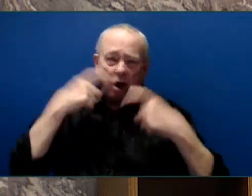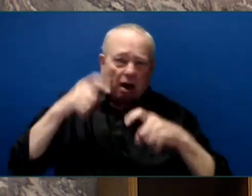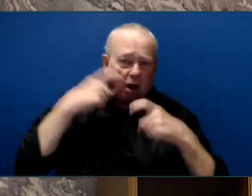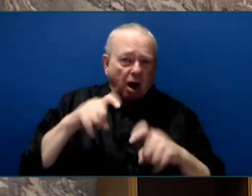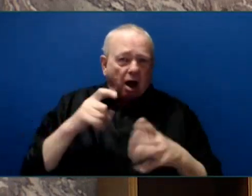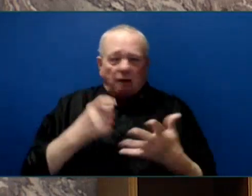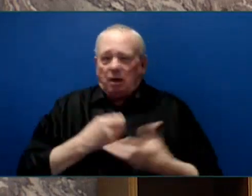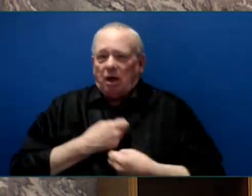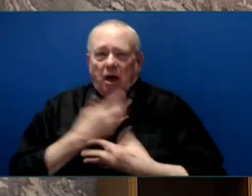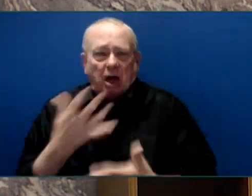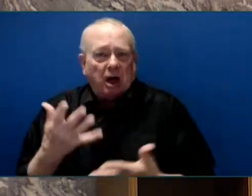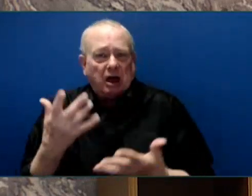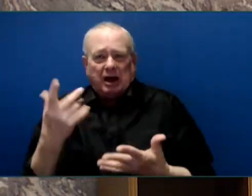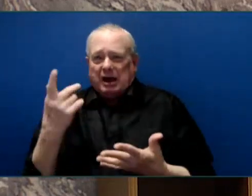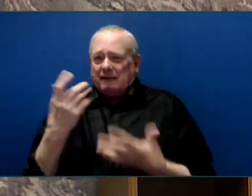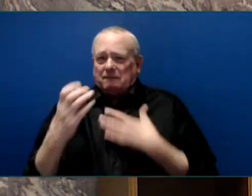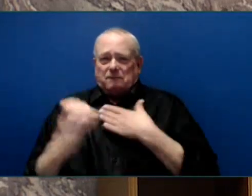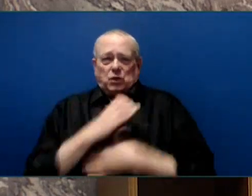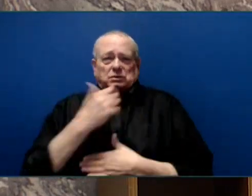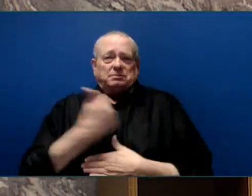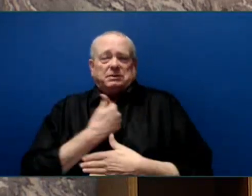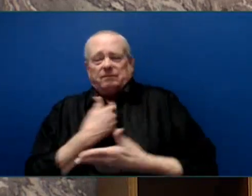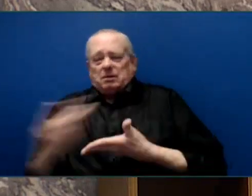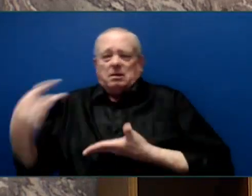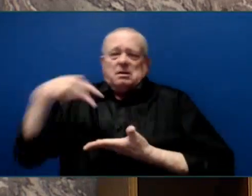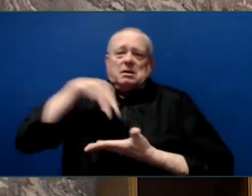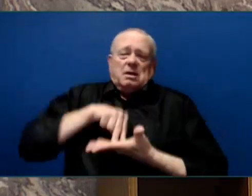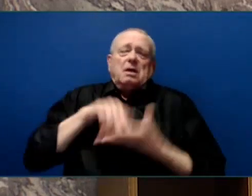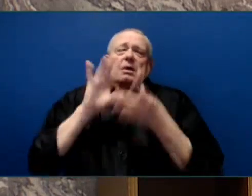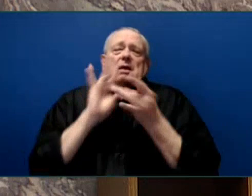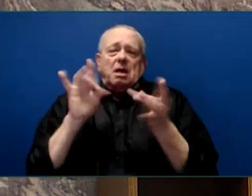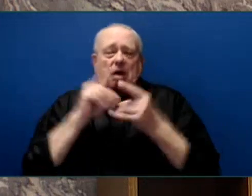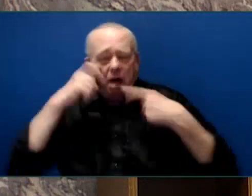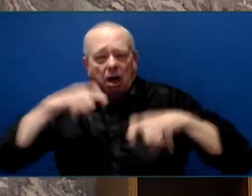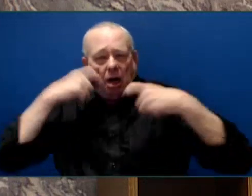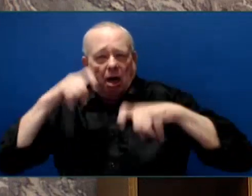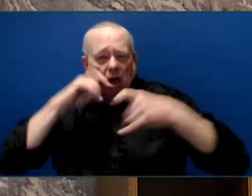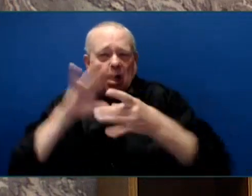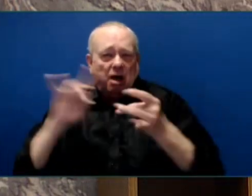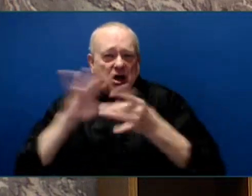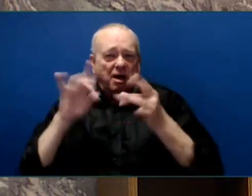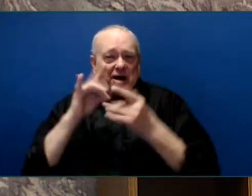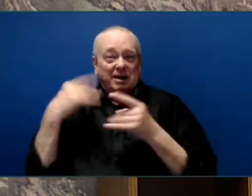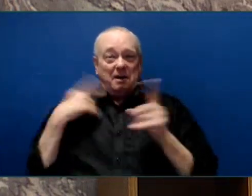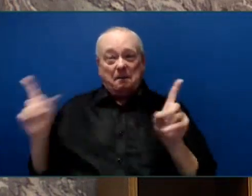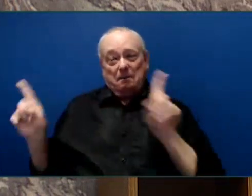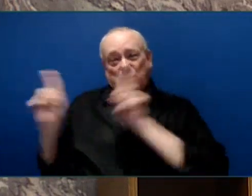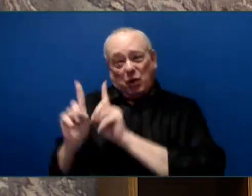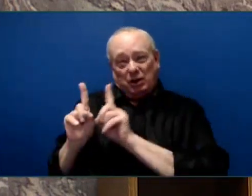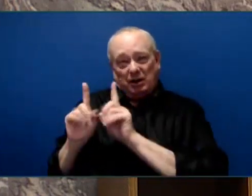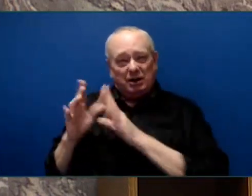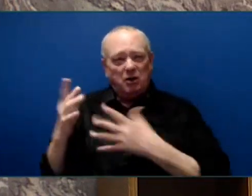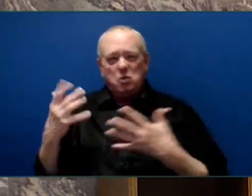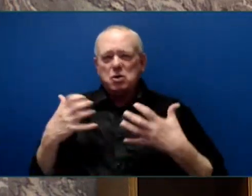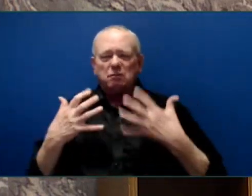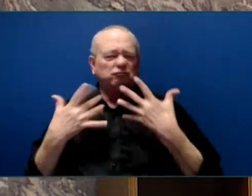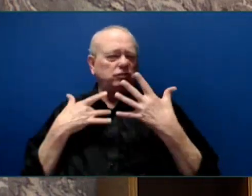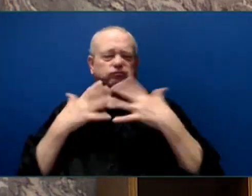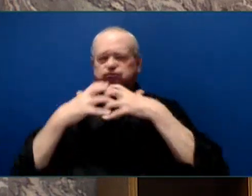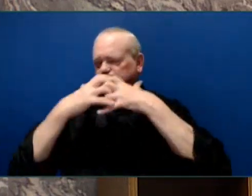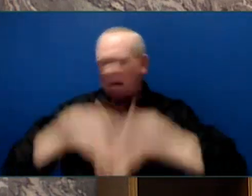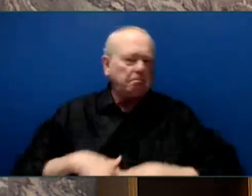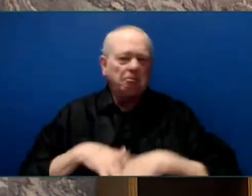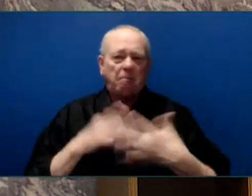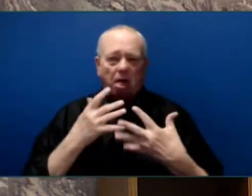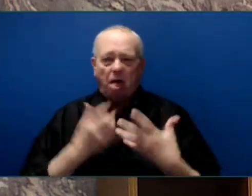nobody there helping them, end quote. Again, people deserve more than just nice but hollow words from